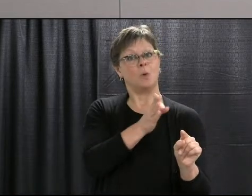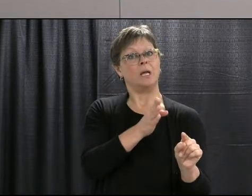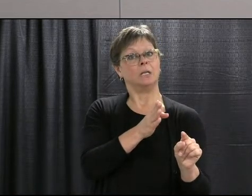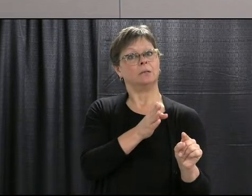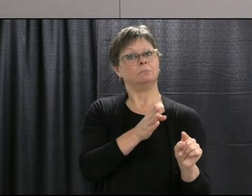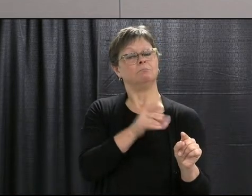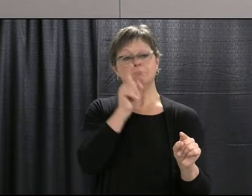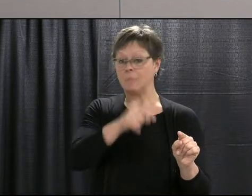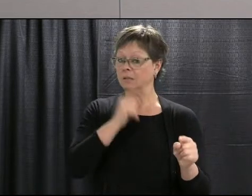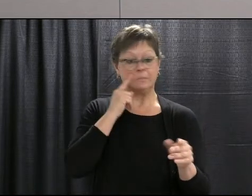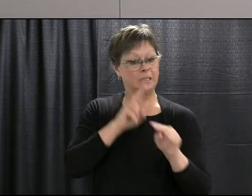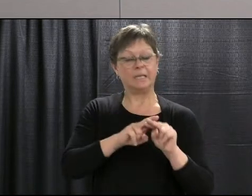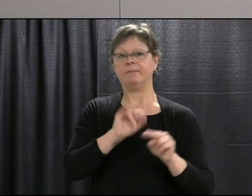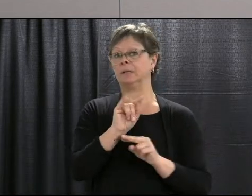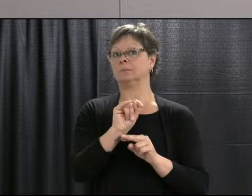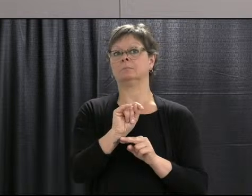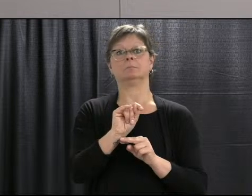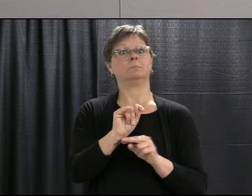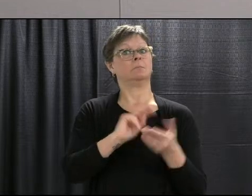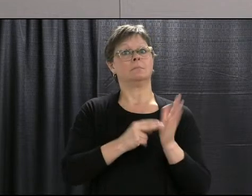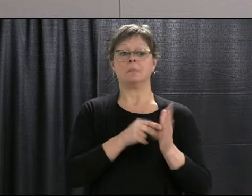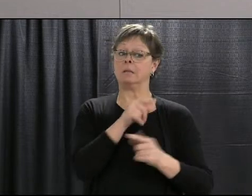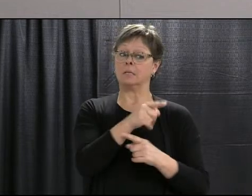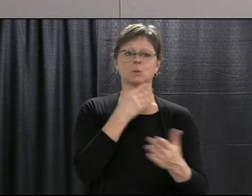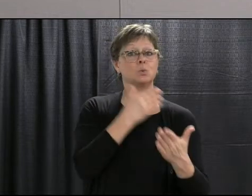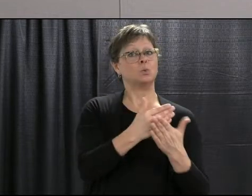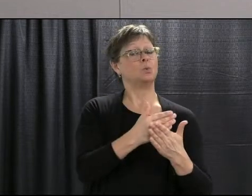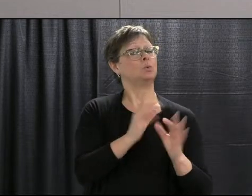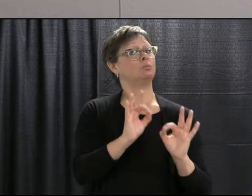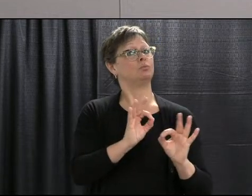gaps, and it's good.